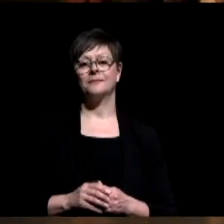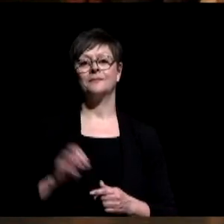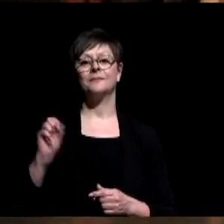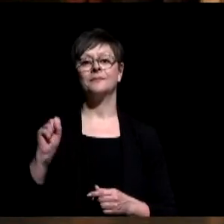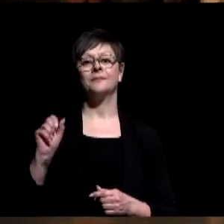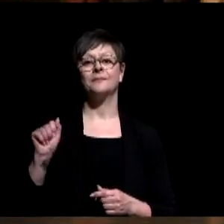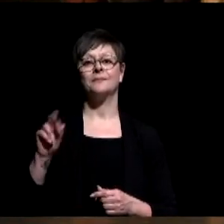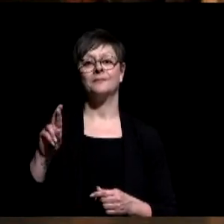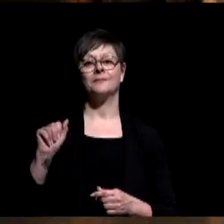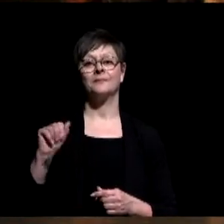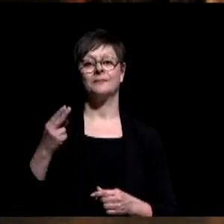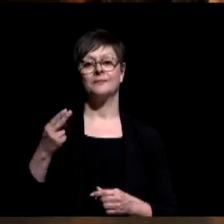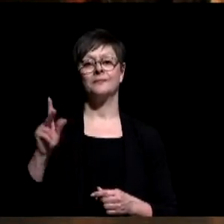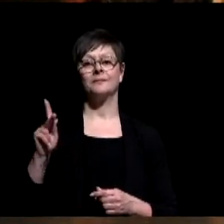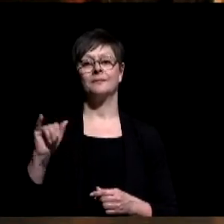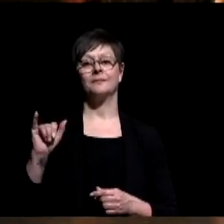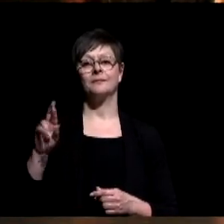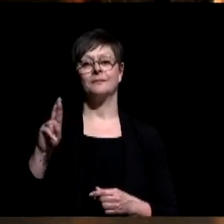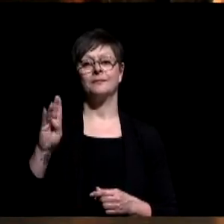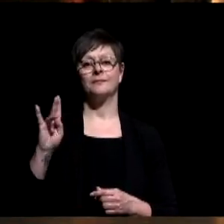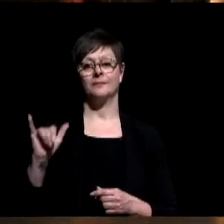Sarah Kirby.